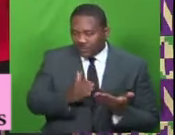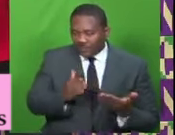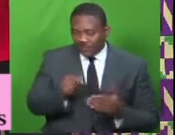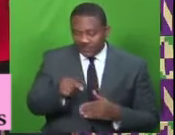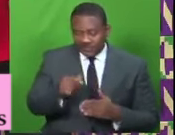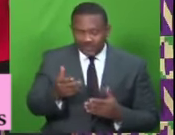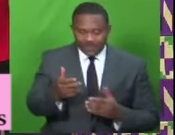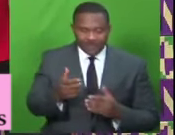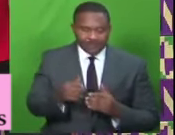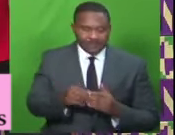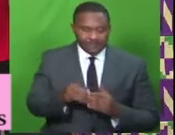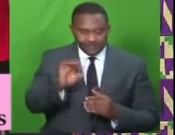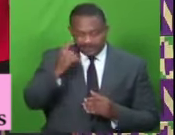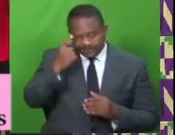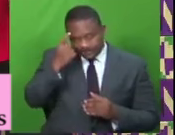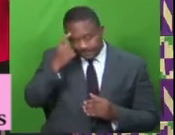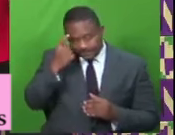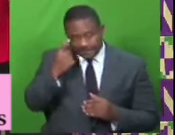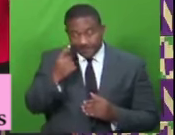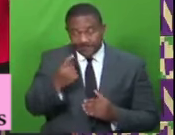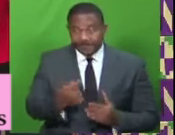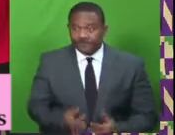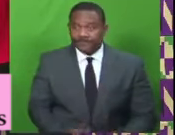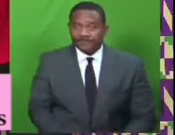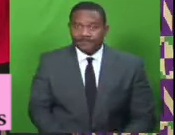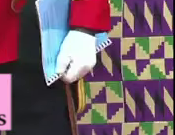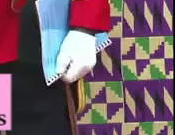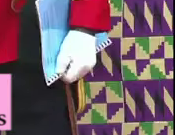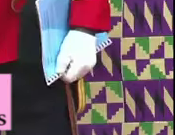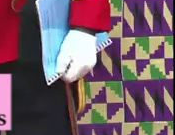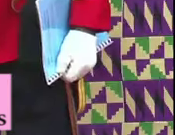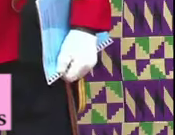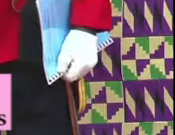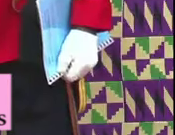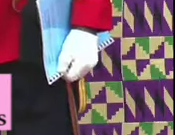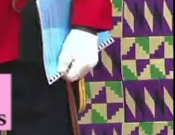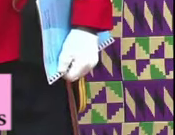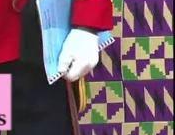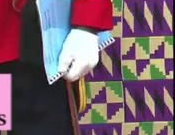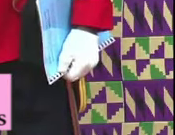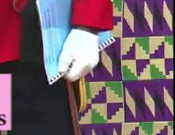trend, government has taken steps to ensure the stocks of these